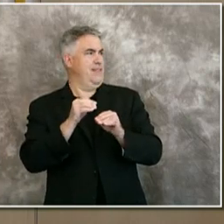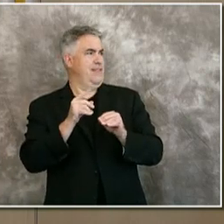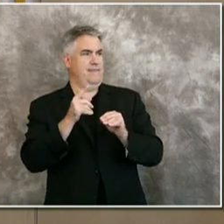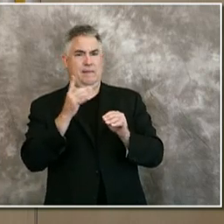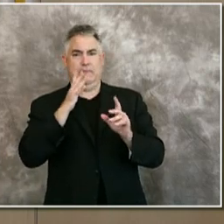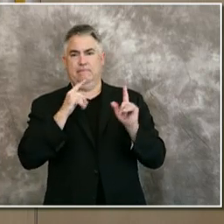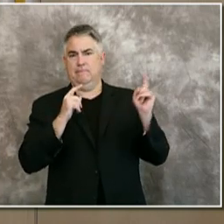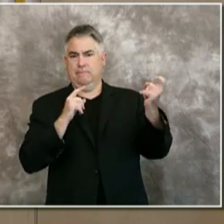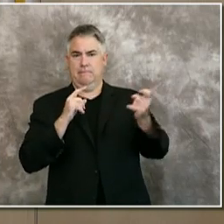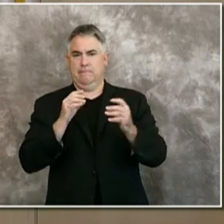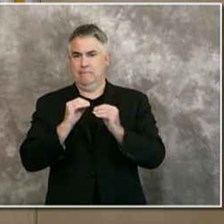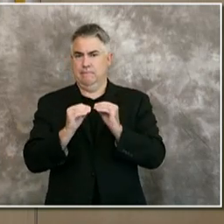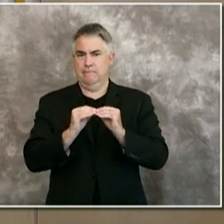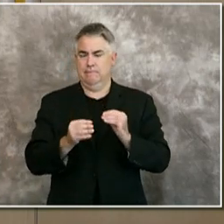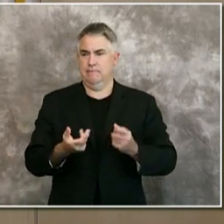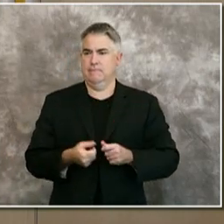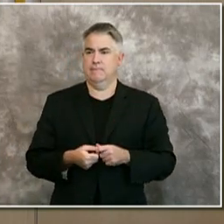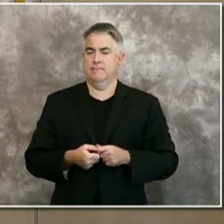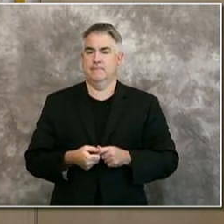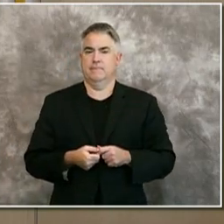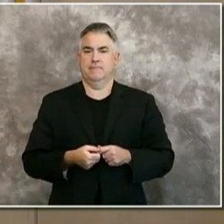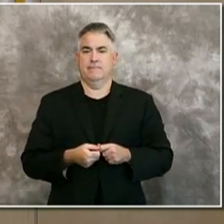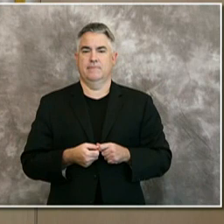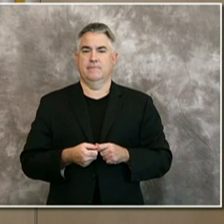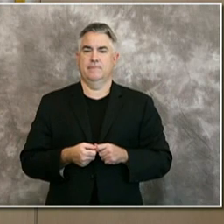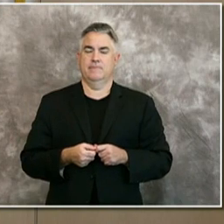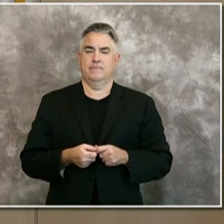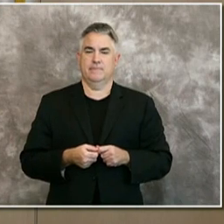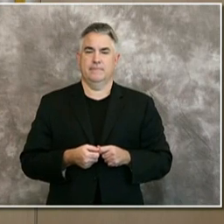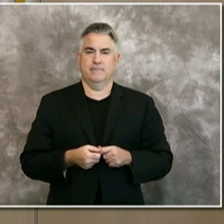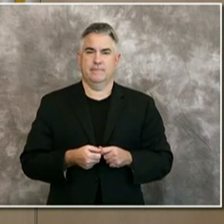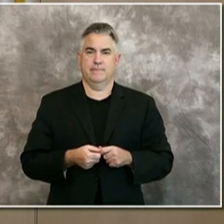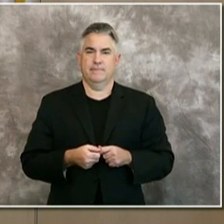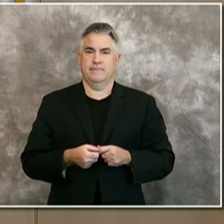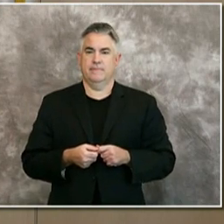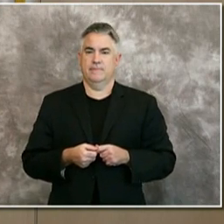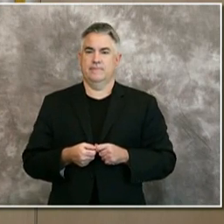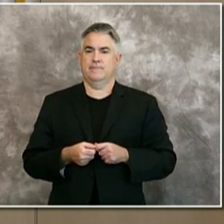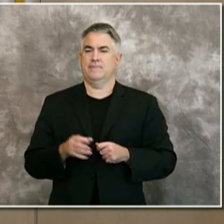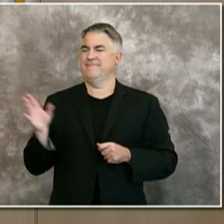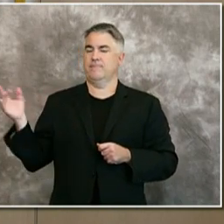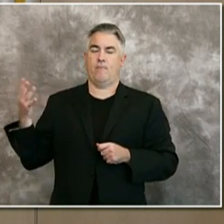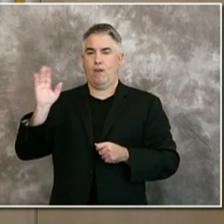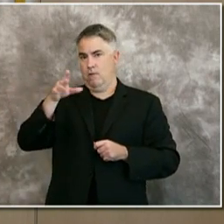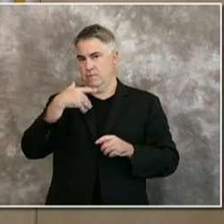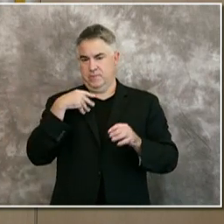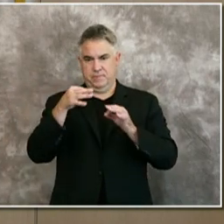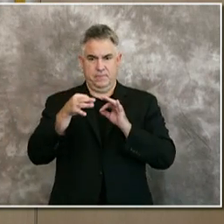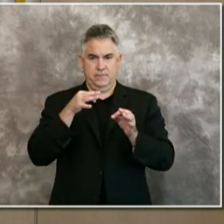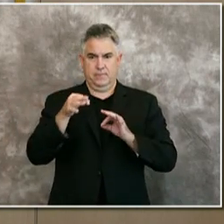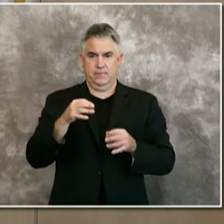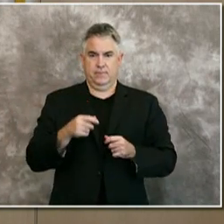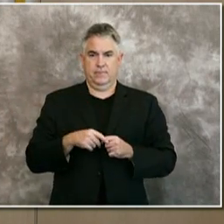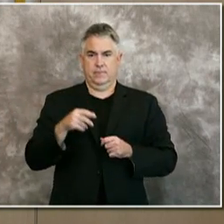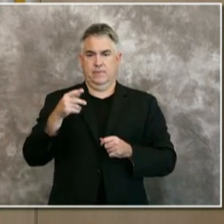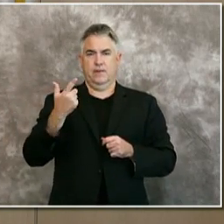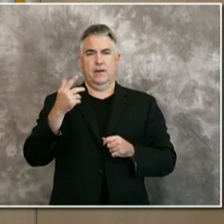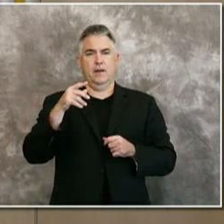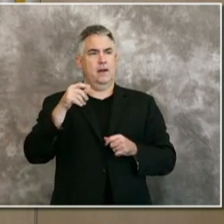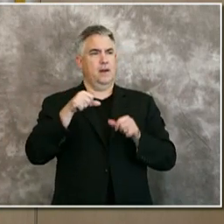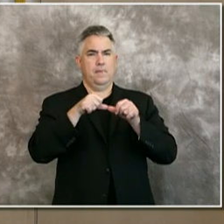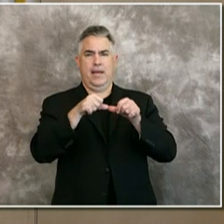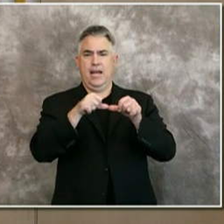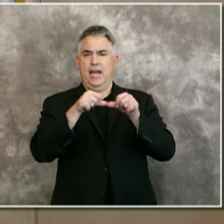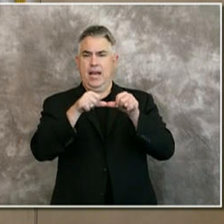for you. So I just want to talk about the case rate, which is what we